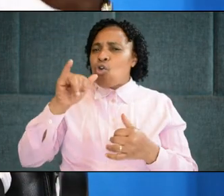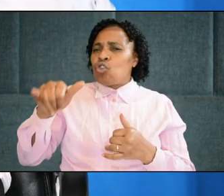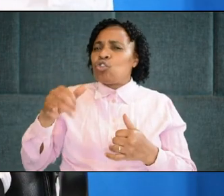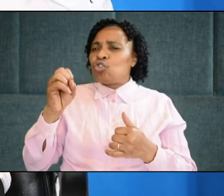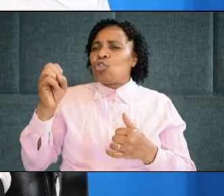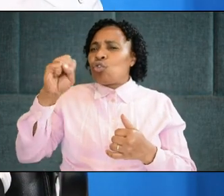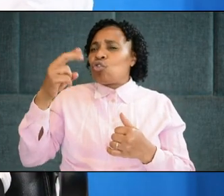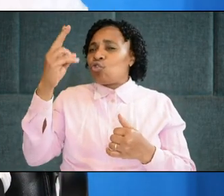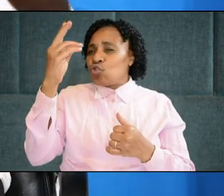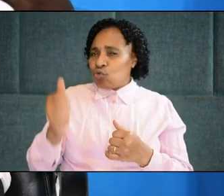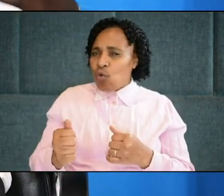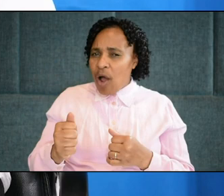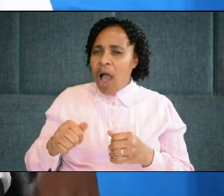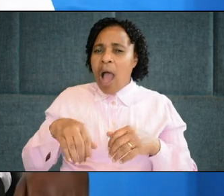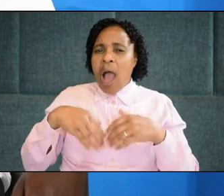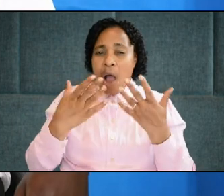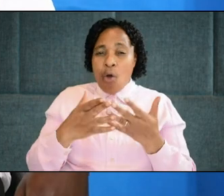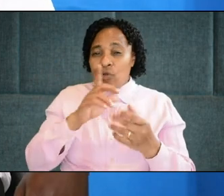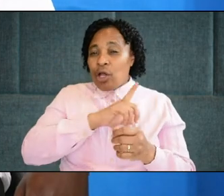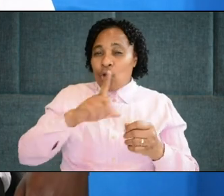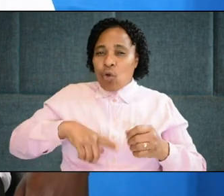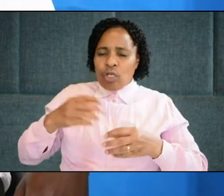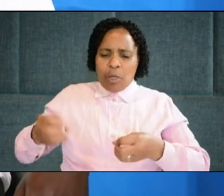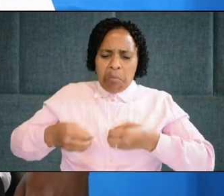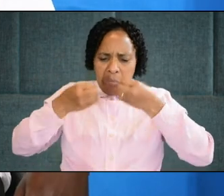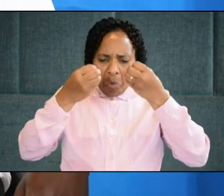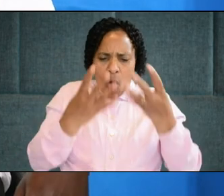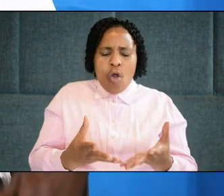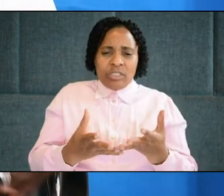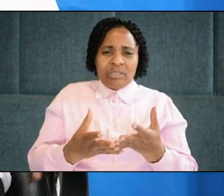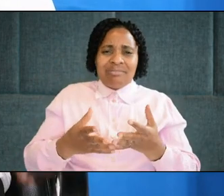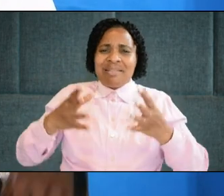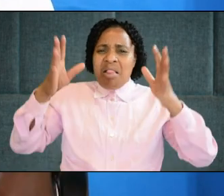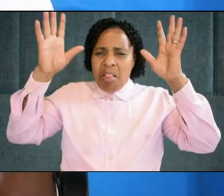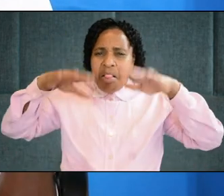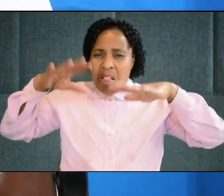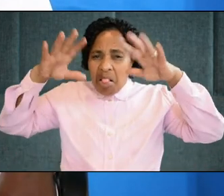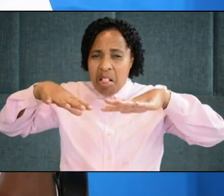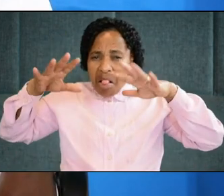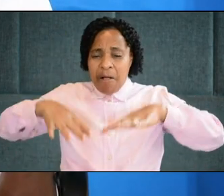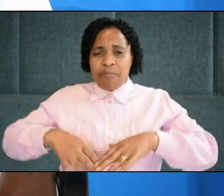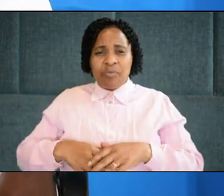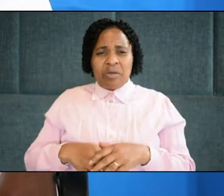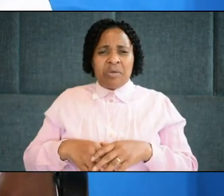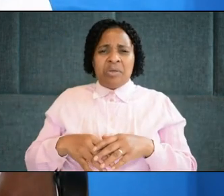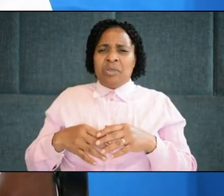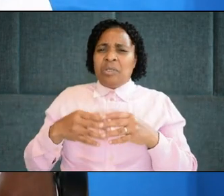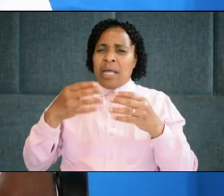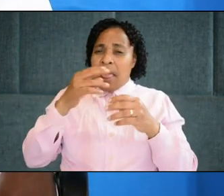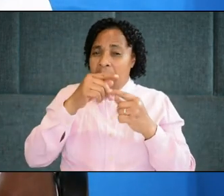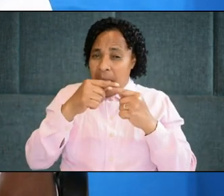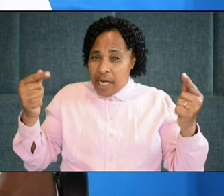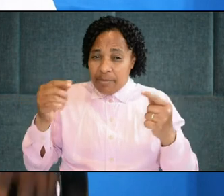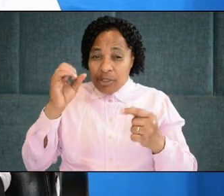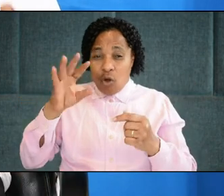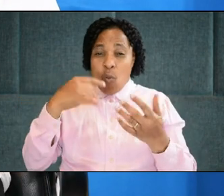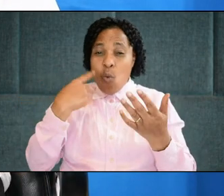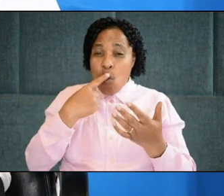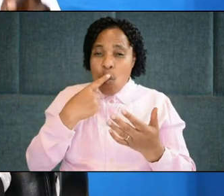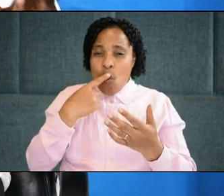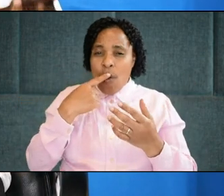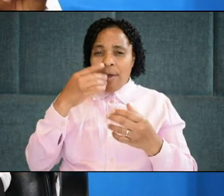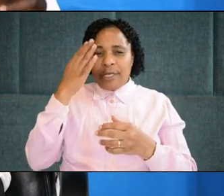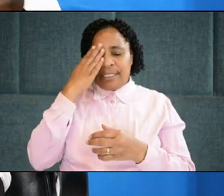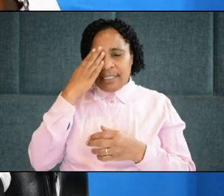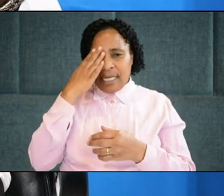how the Lord rained hailstones on the enemies of Israel. What do we